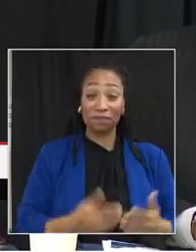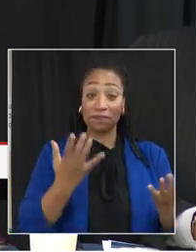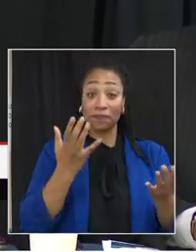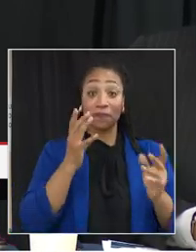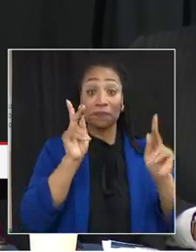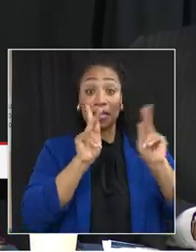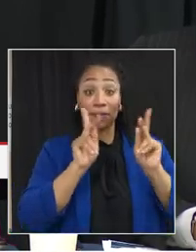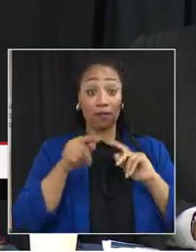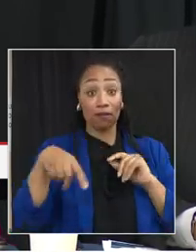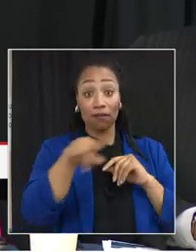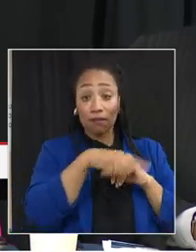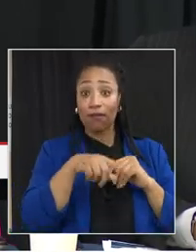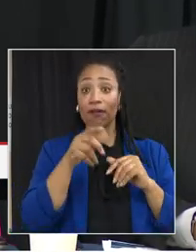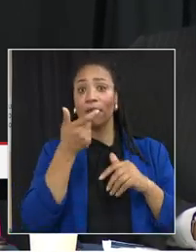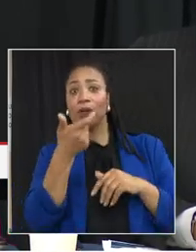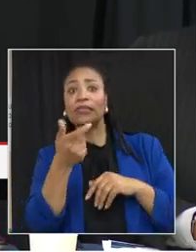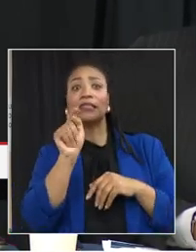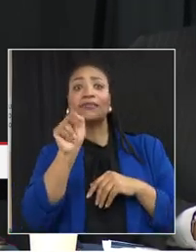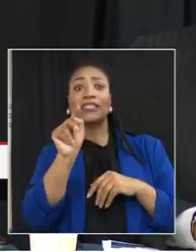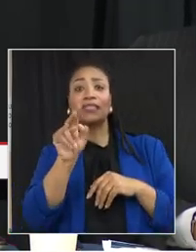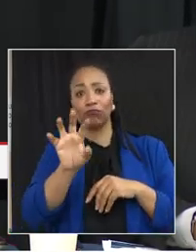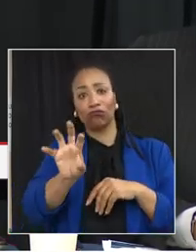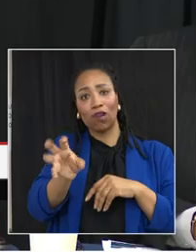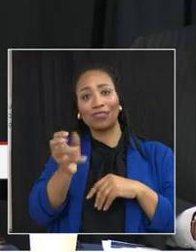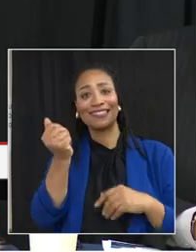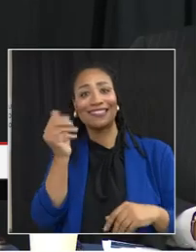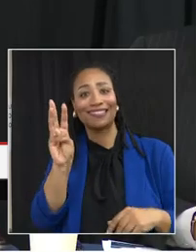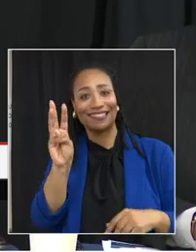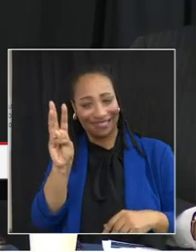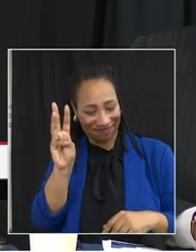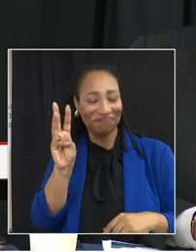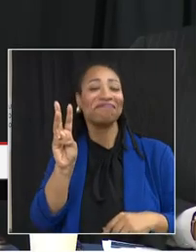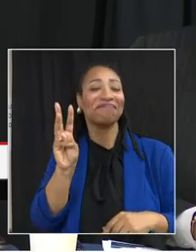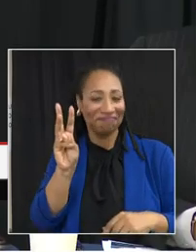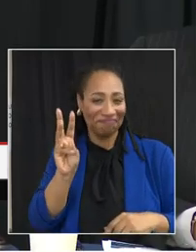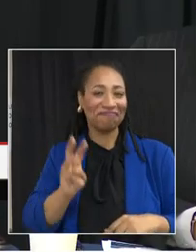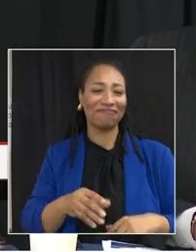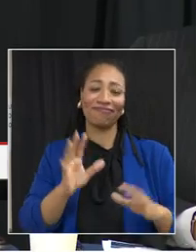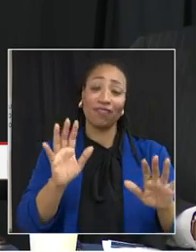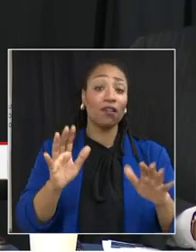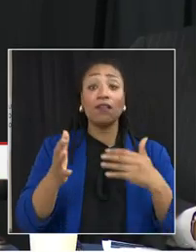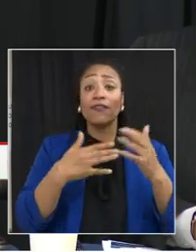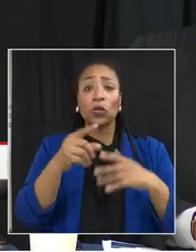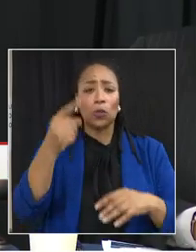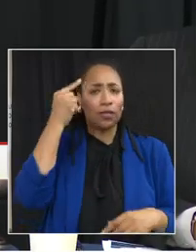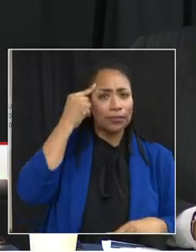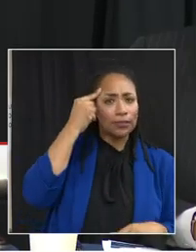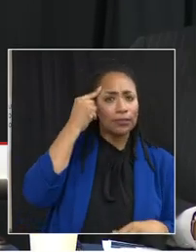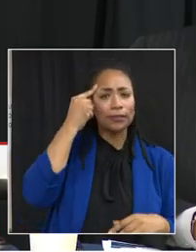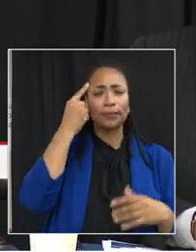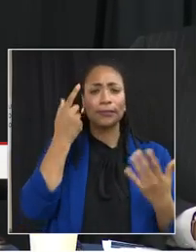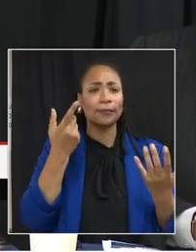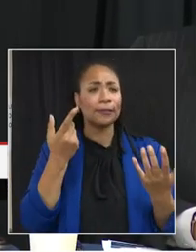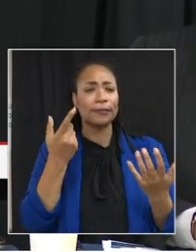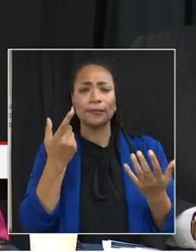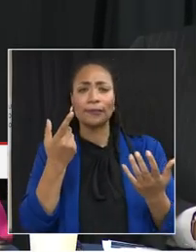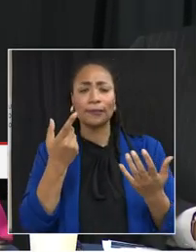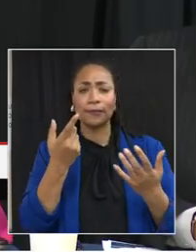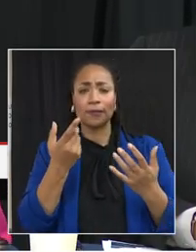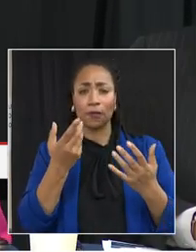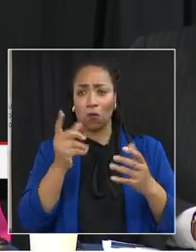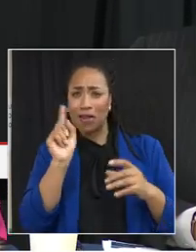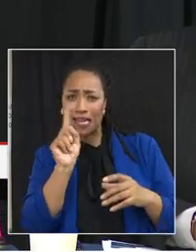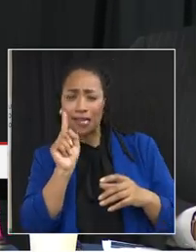16. So please, whatever you are doing, make sure you let others know that we're